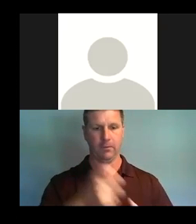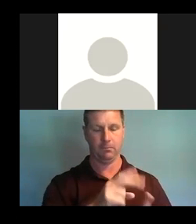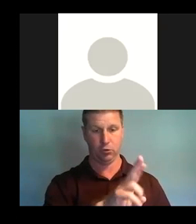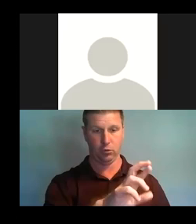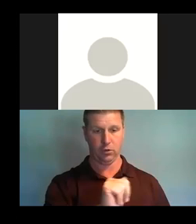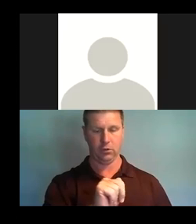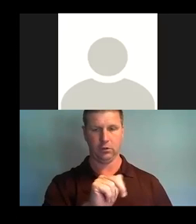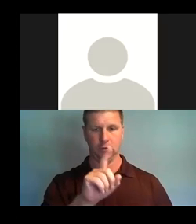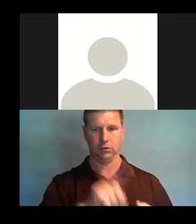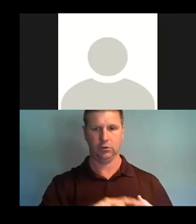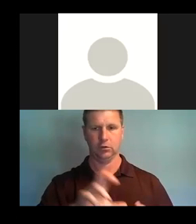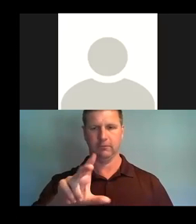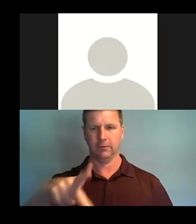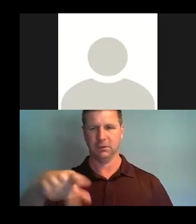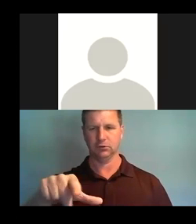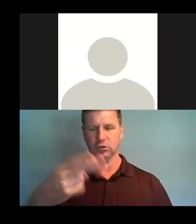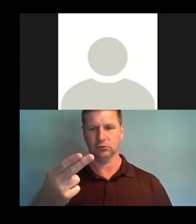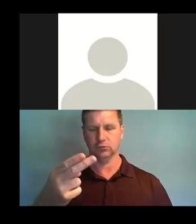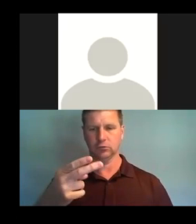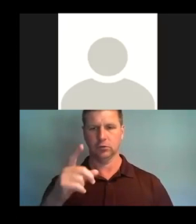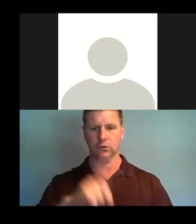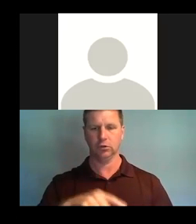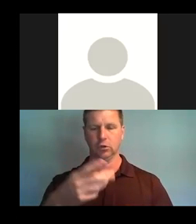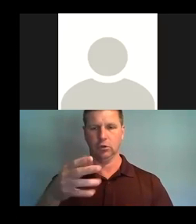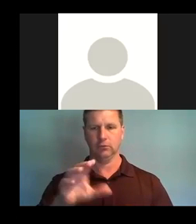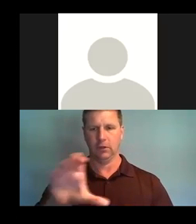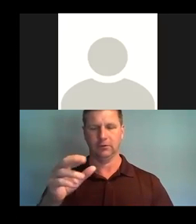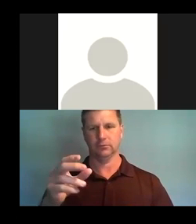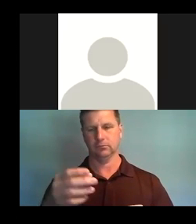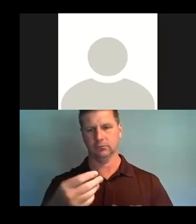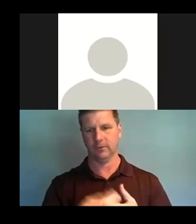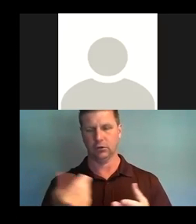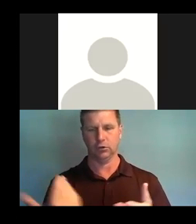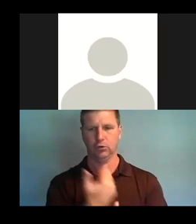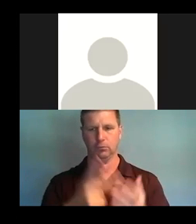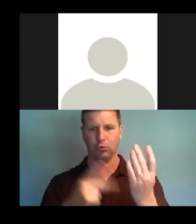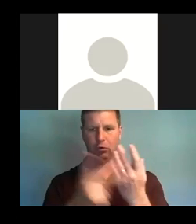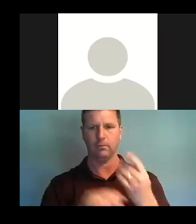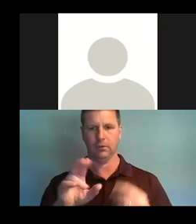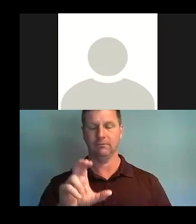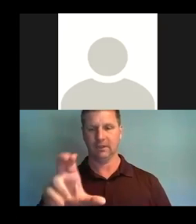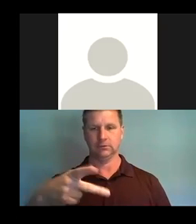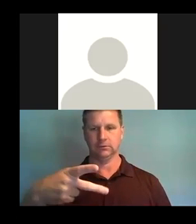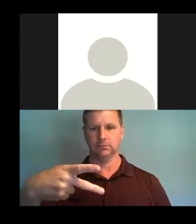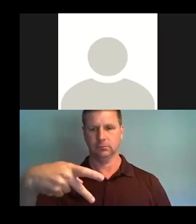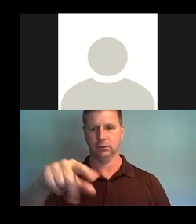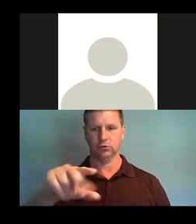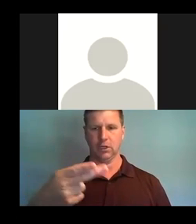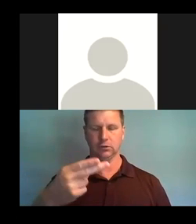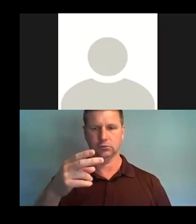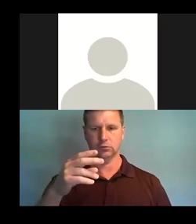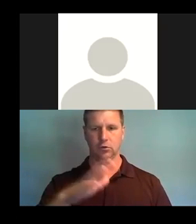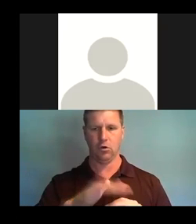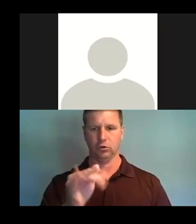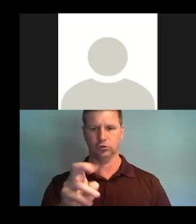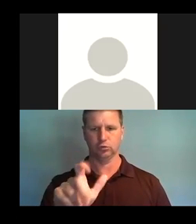to InvestPGH in order to fund a new program that InvestPGH will be rolling out on June